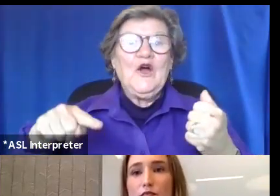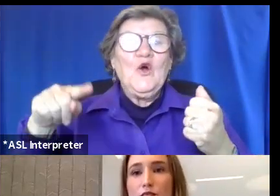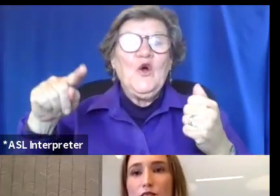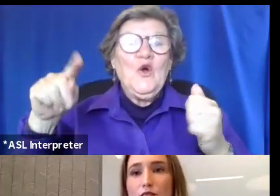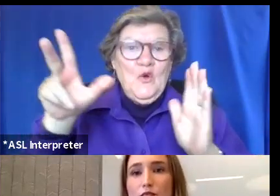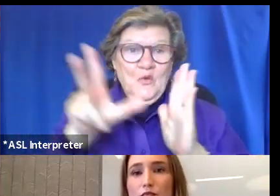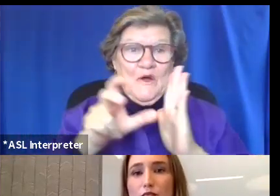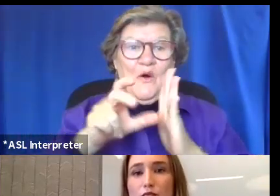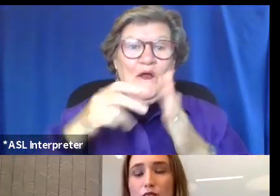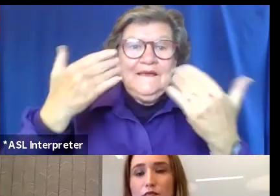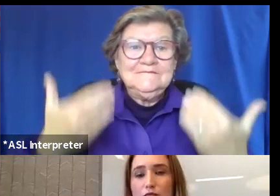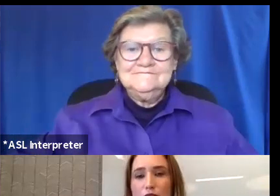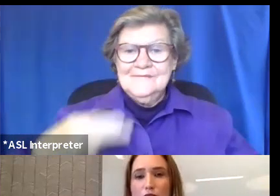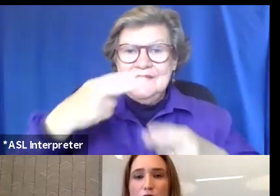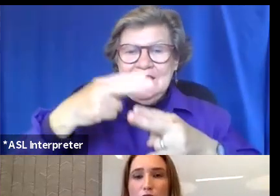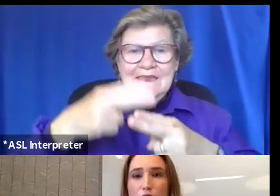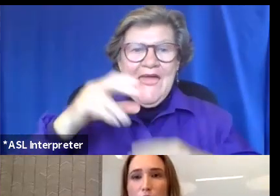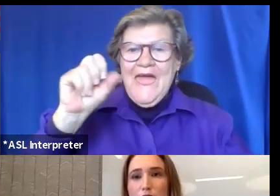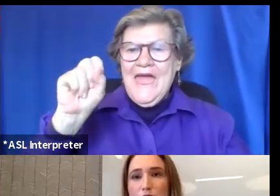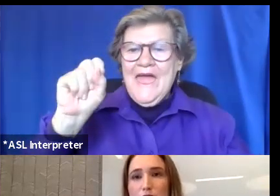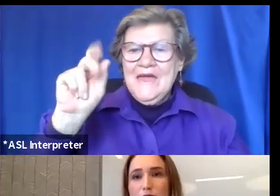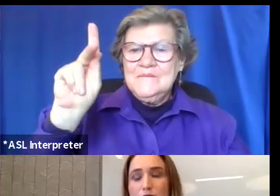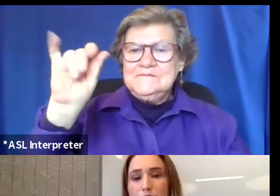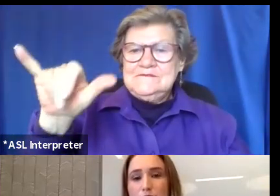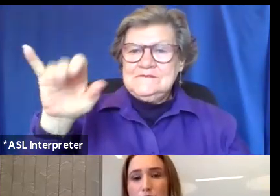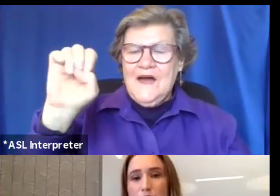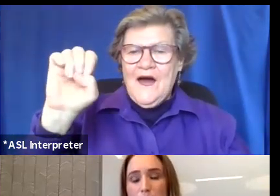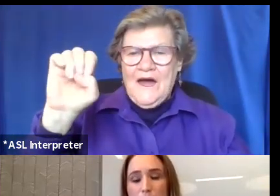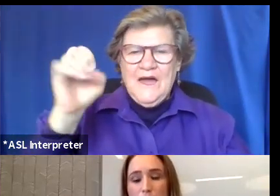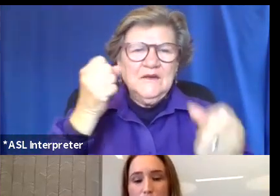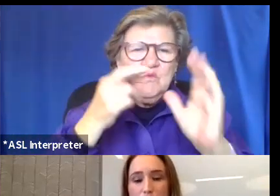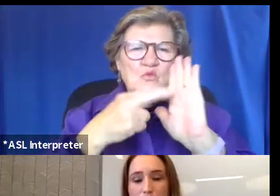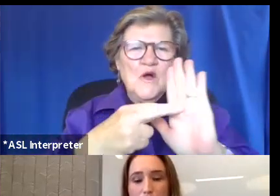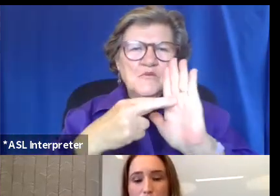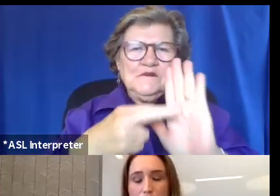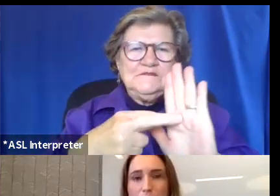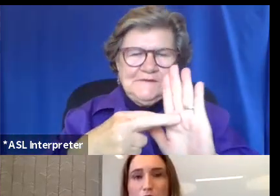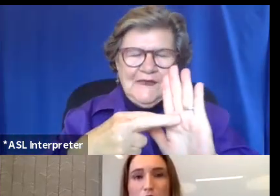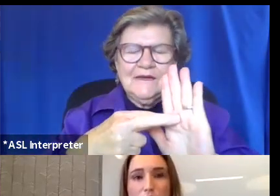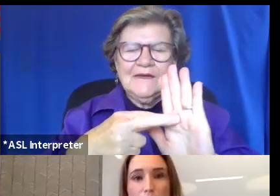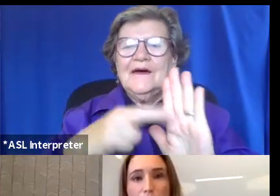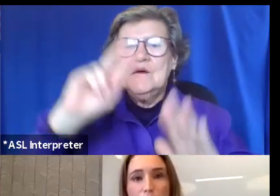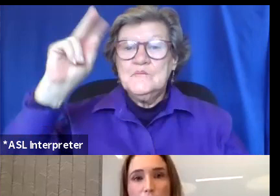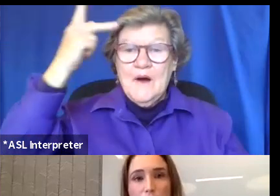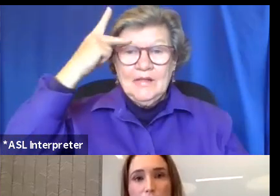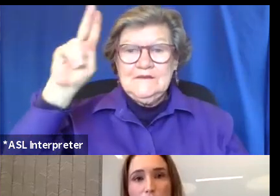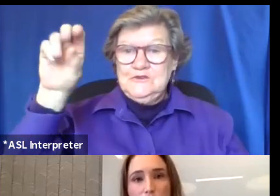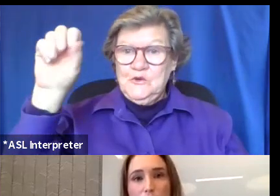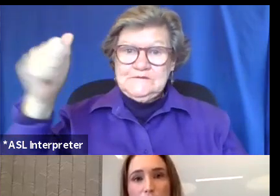Sky on behalf of PoliticsNY. And this is Cathy, who's our ASL